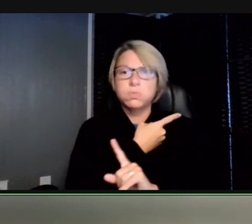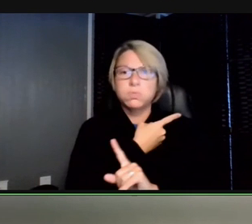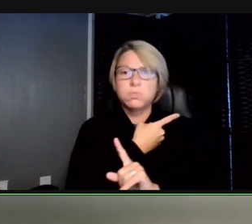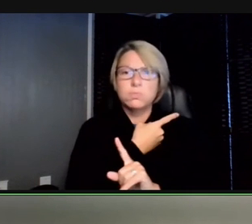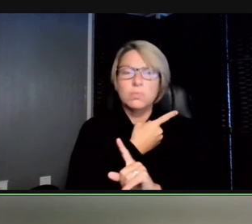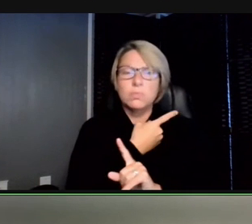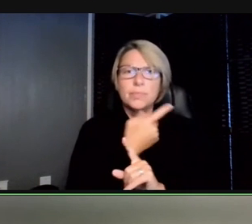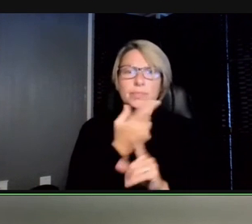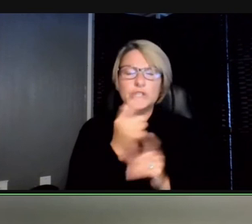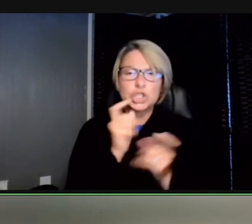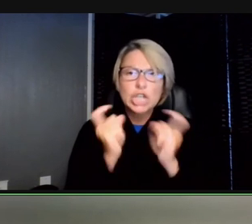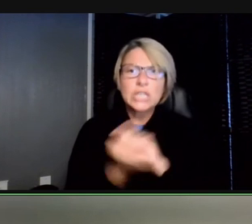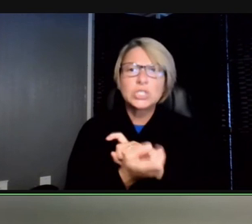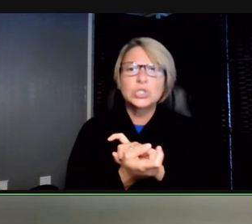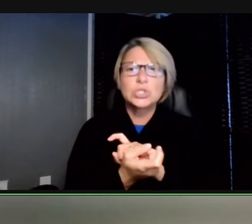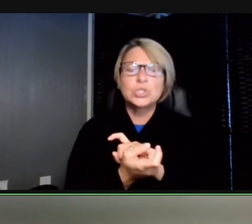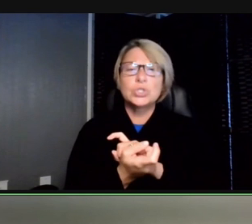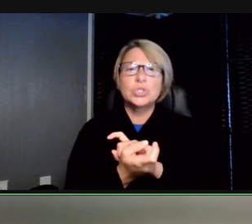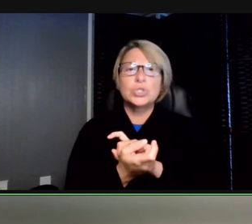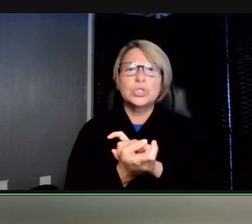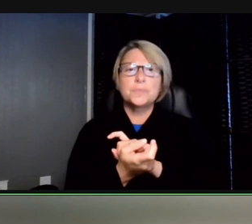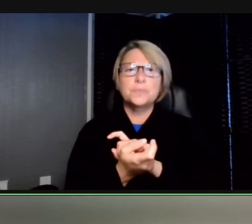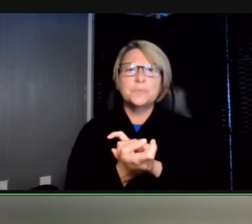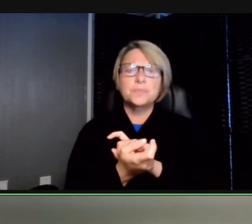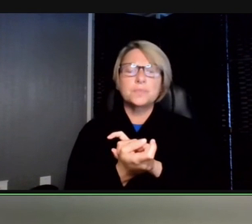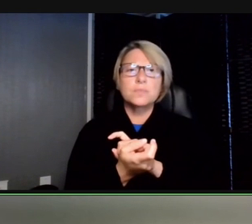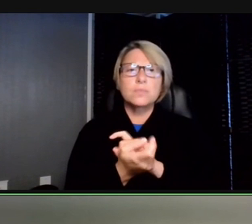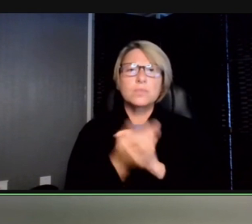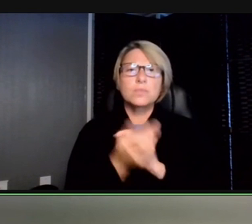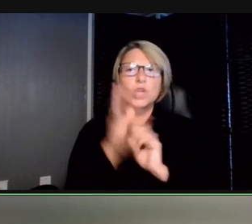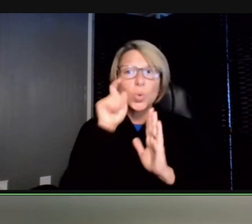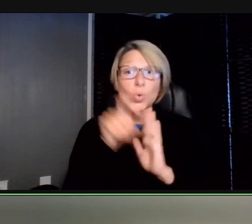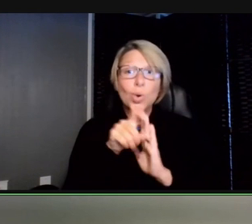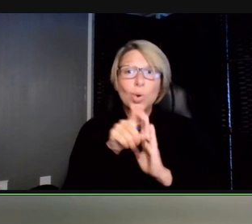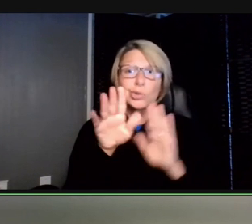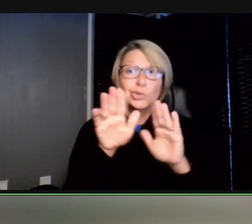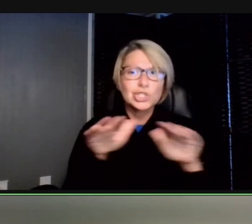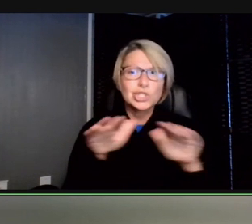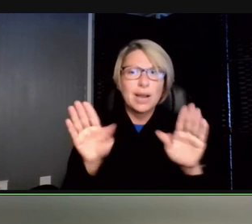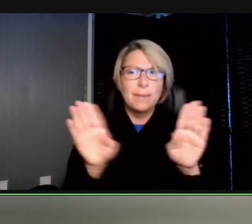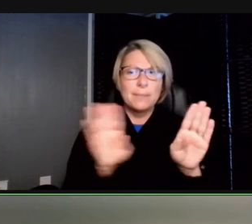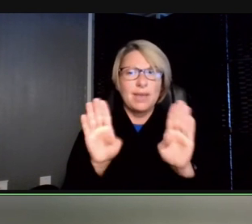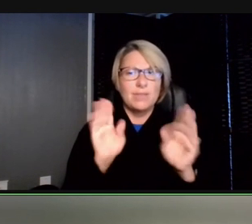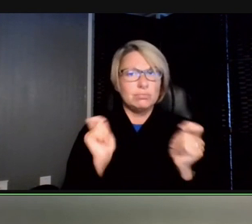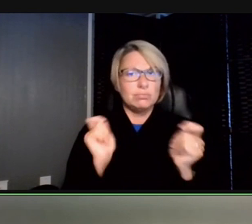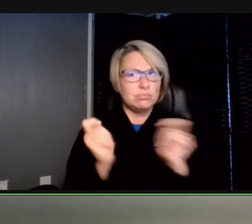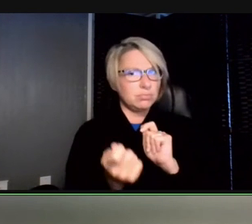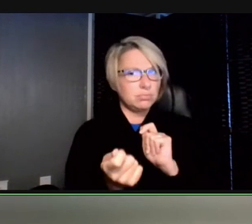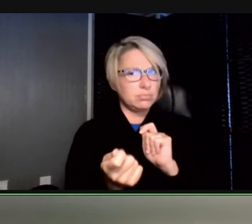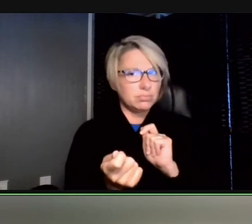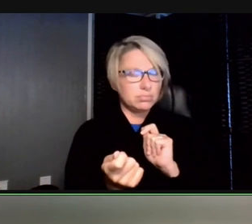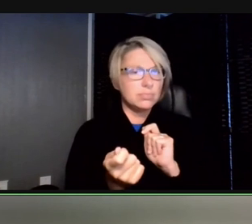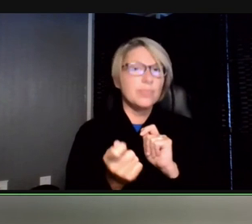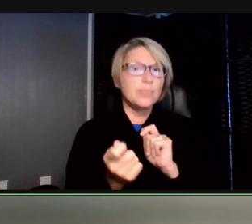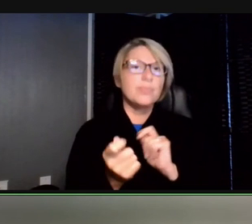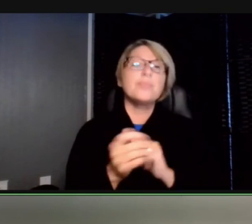you change up the routine and you notice that your child's behaviors change, that is when it